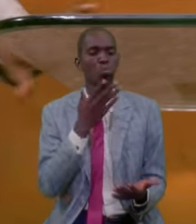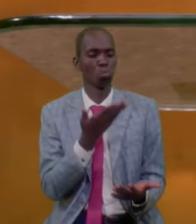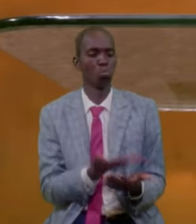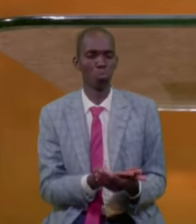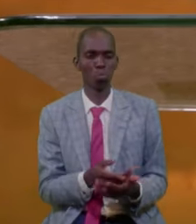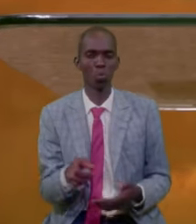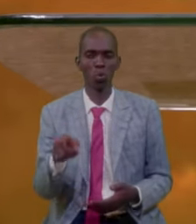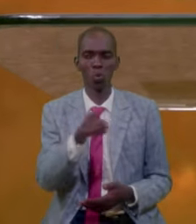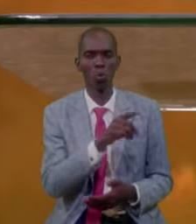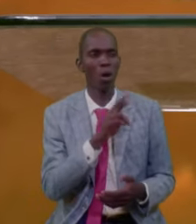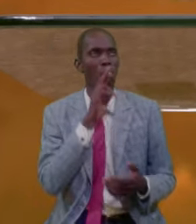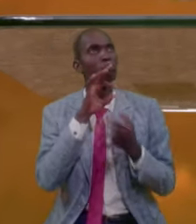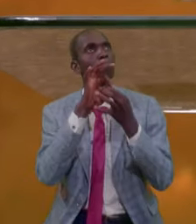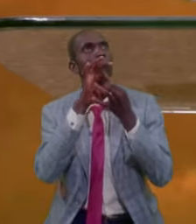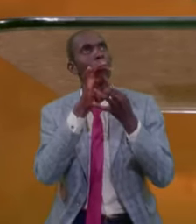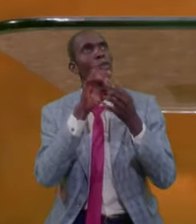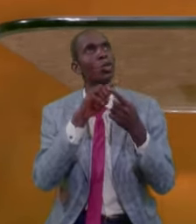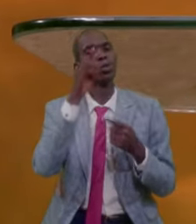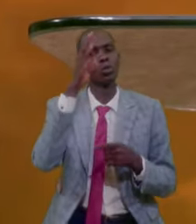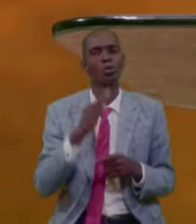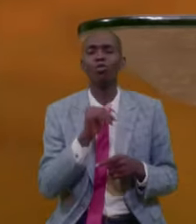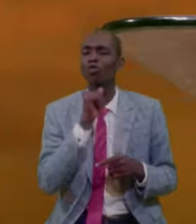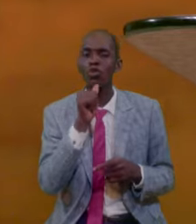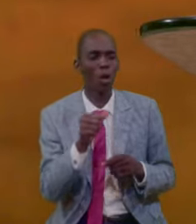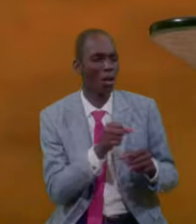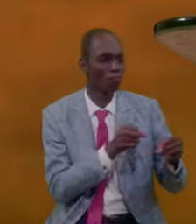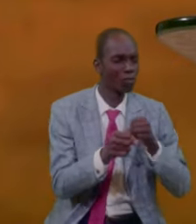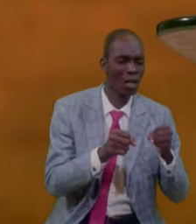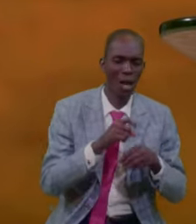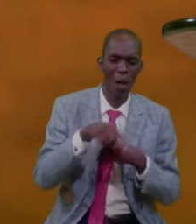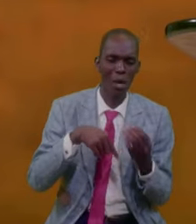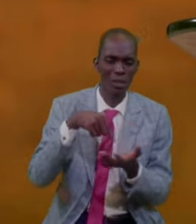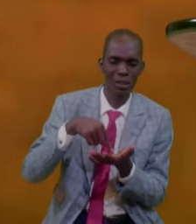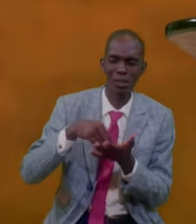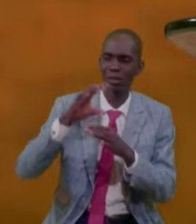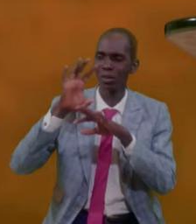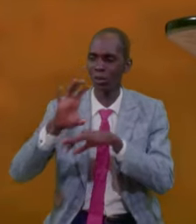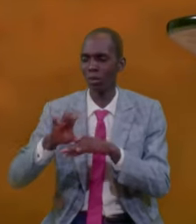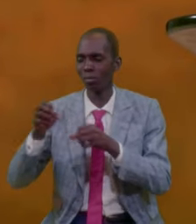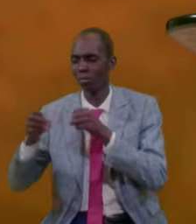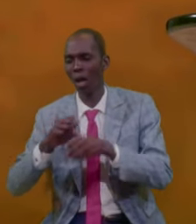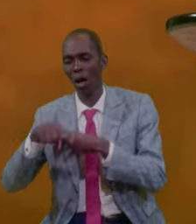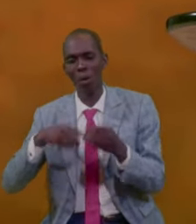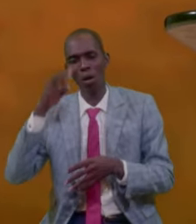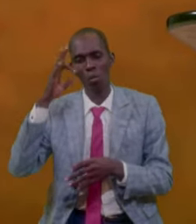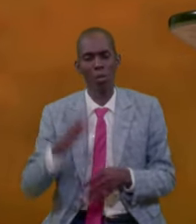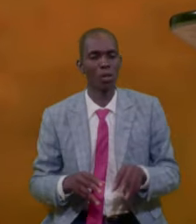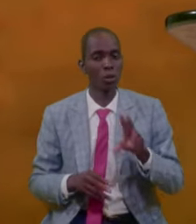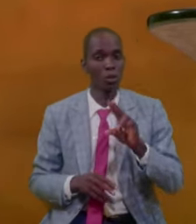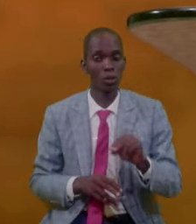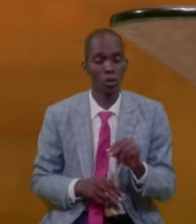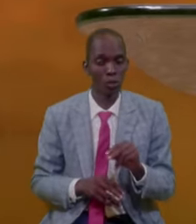to the Lord. But fighting about this and fighting about that and about this other thing,